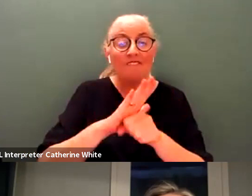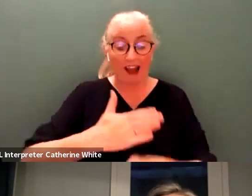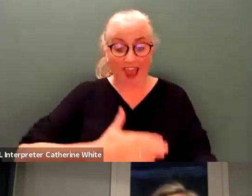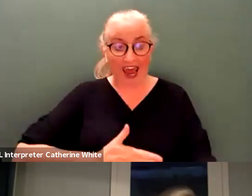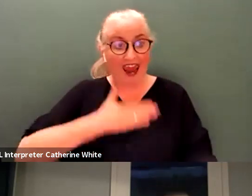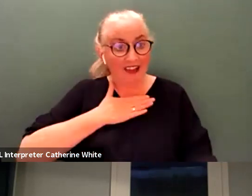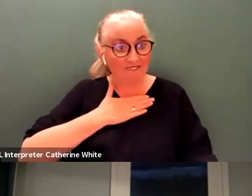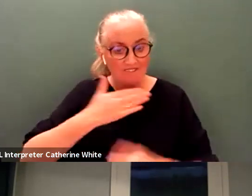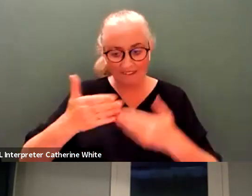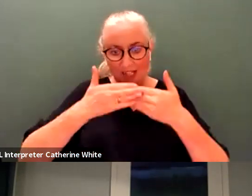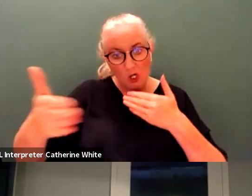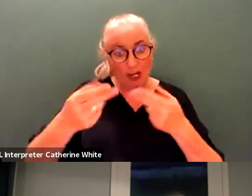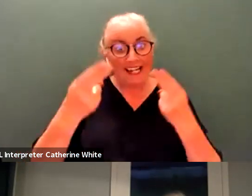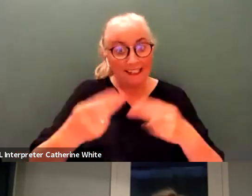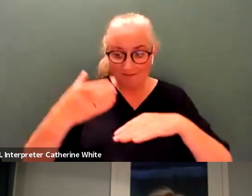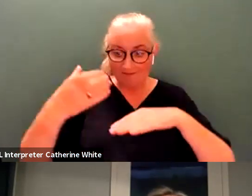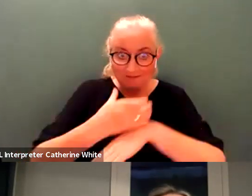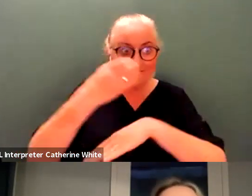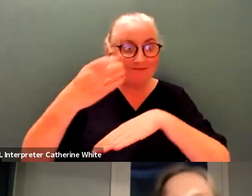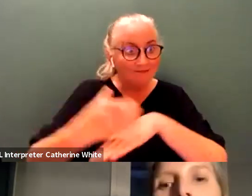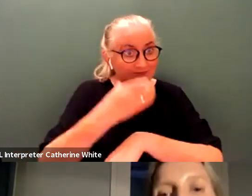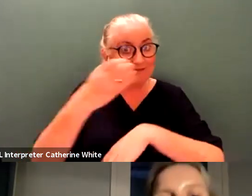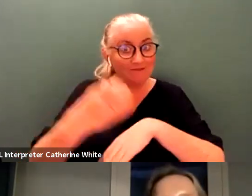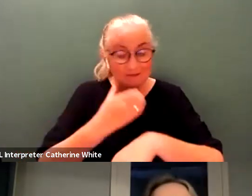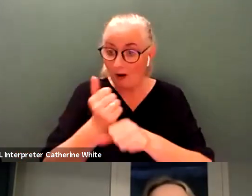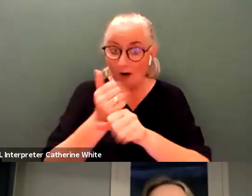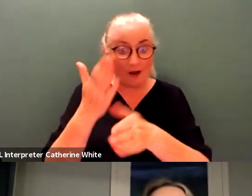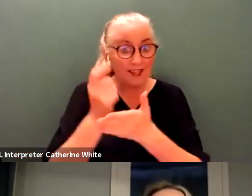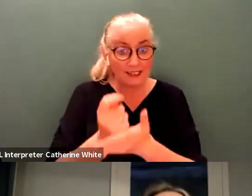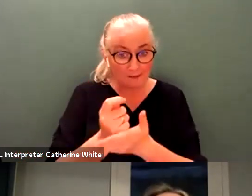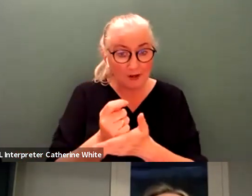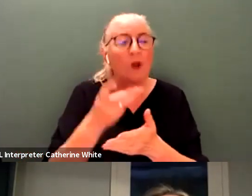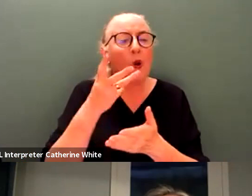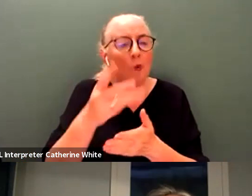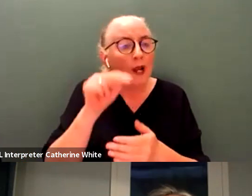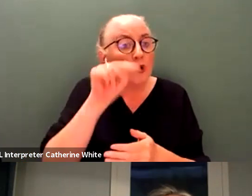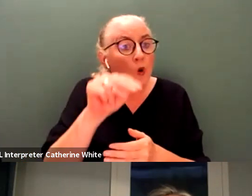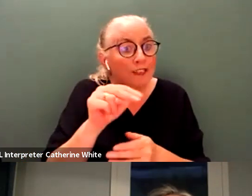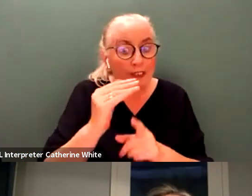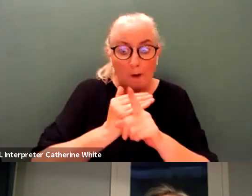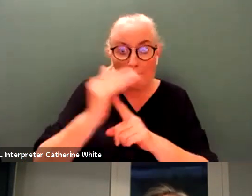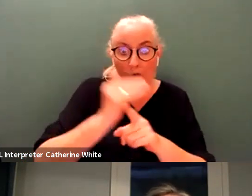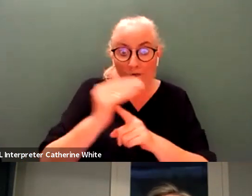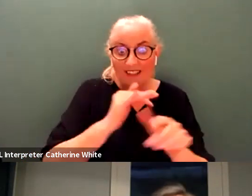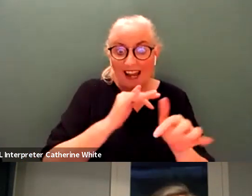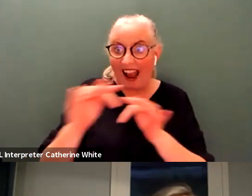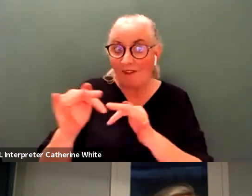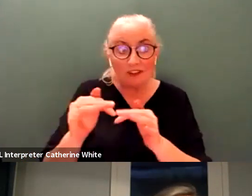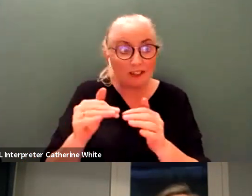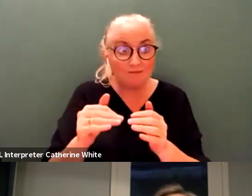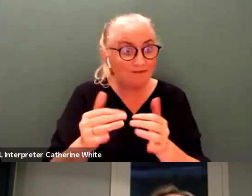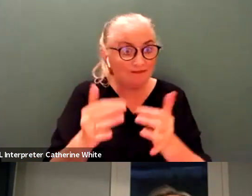they're something that you need to continue it on an ongoing basis. So you will start to notice improvements within the first kind of generally